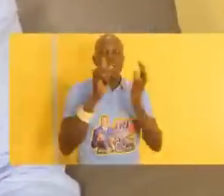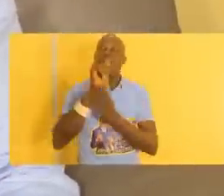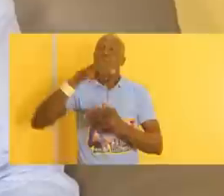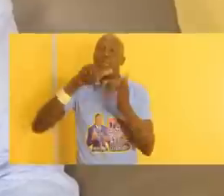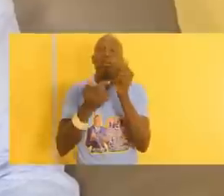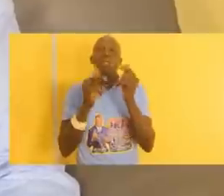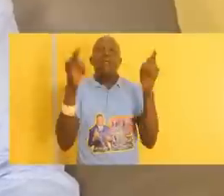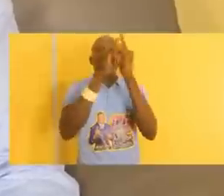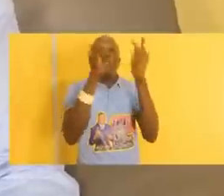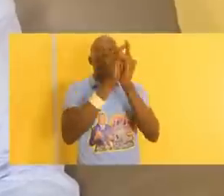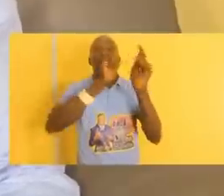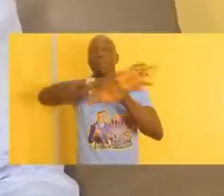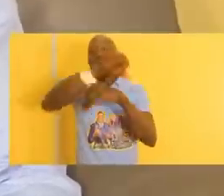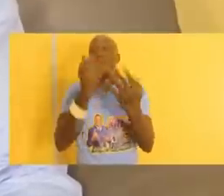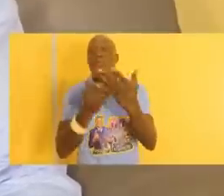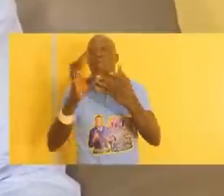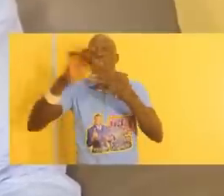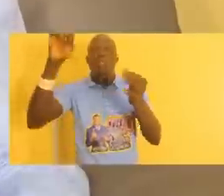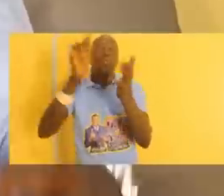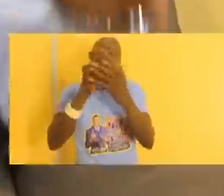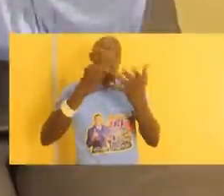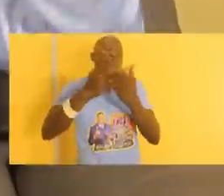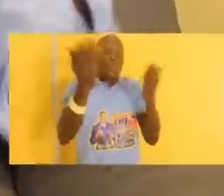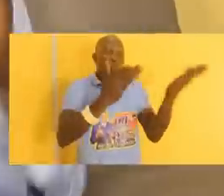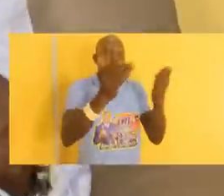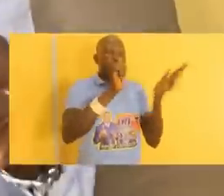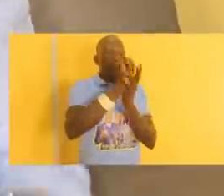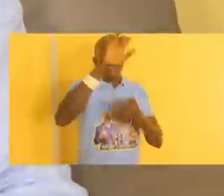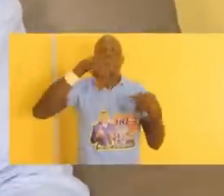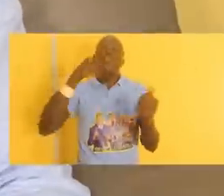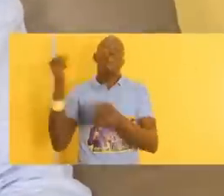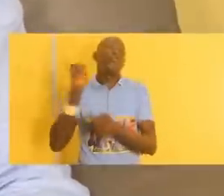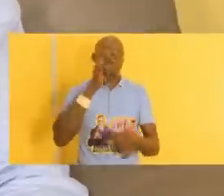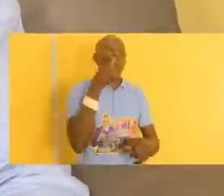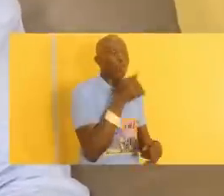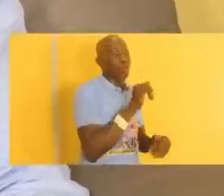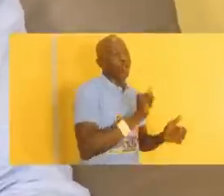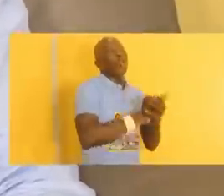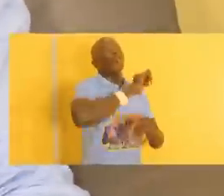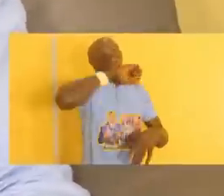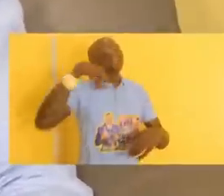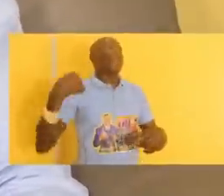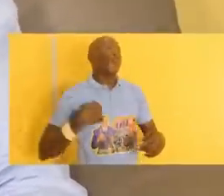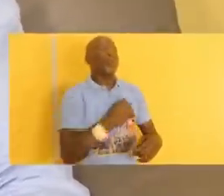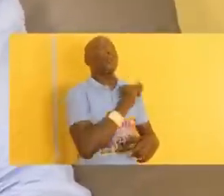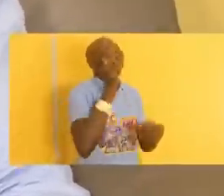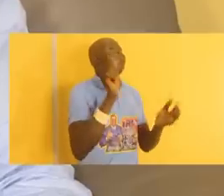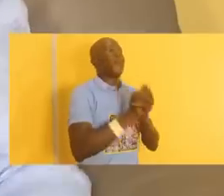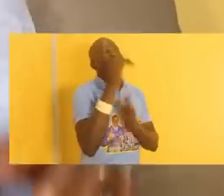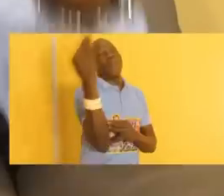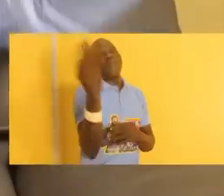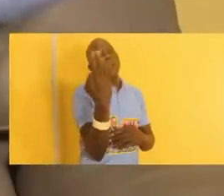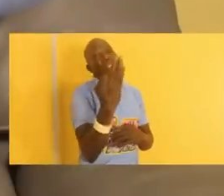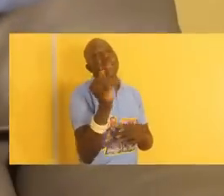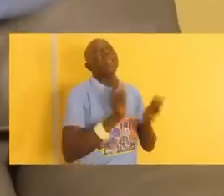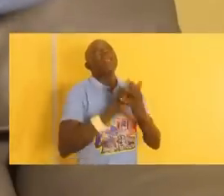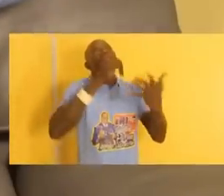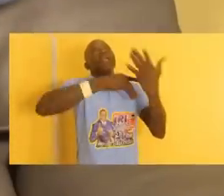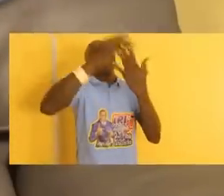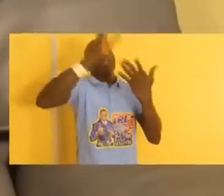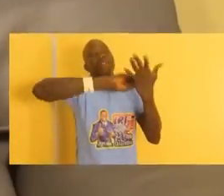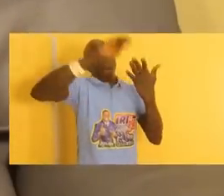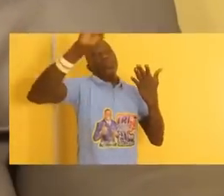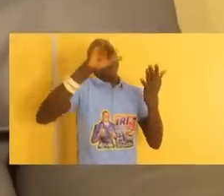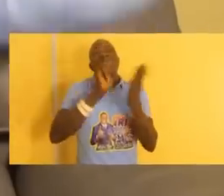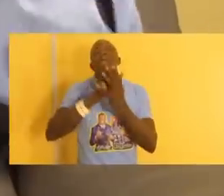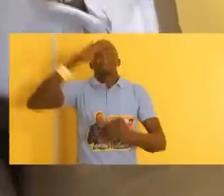will be great. Oh, when me man night of Holy Ghost. I'll just say Ben Ola. We'll just so tomorrow. I'll just say Ben your Friday. On Friday. On September. Next